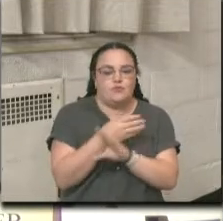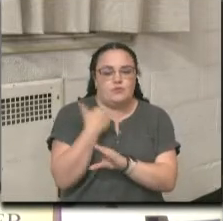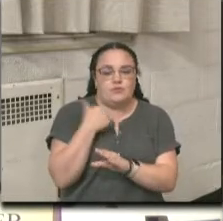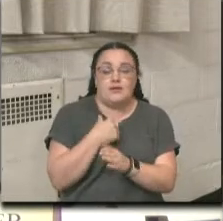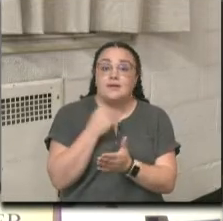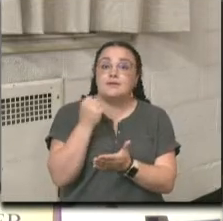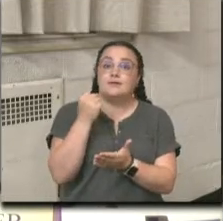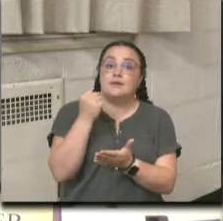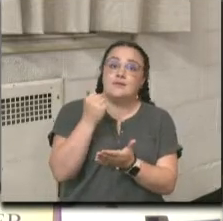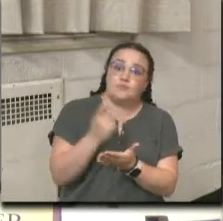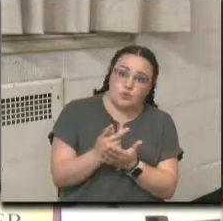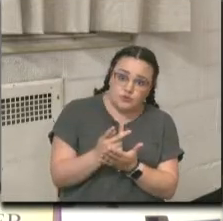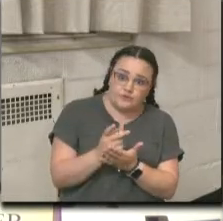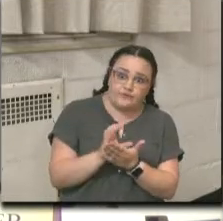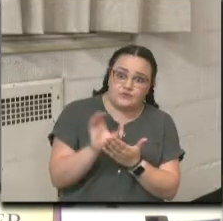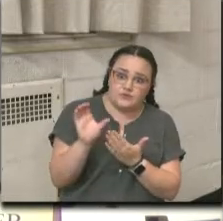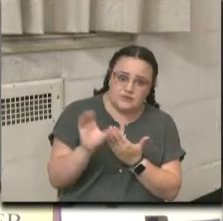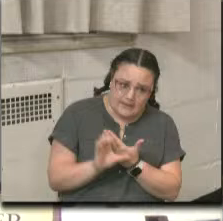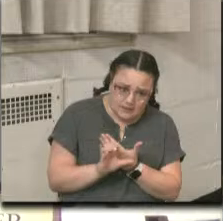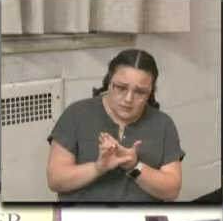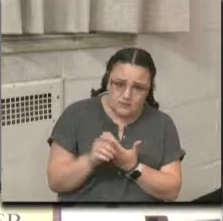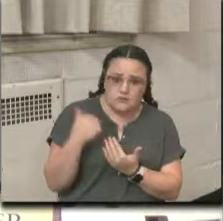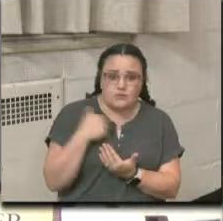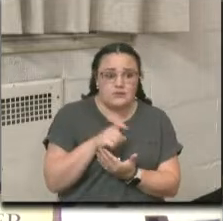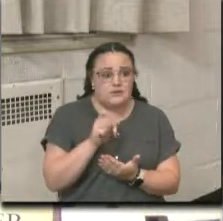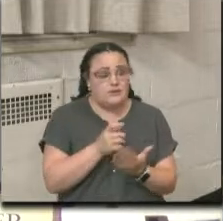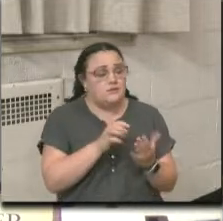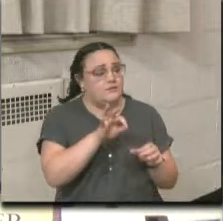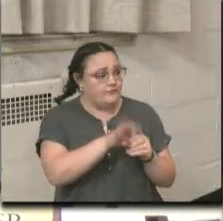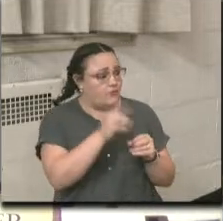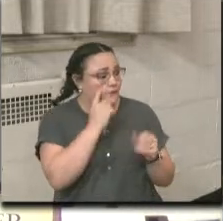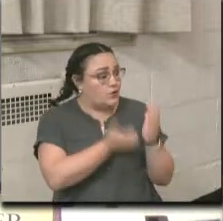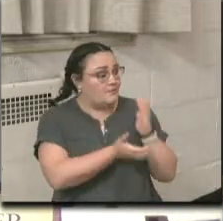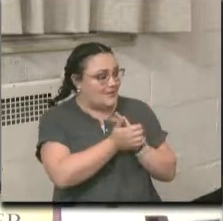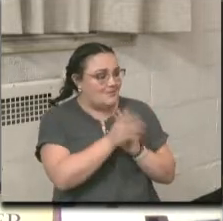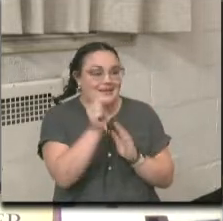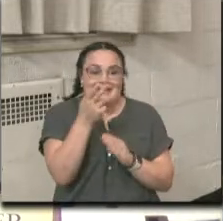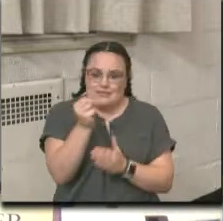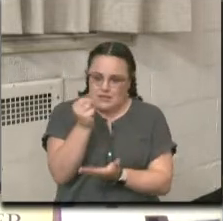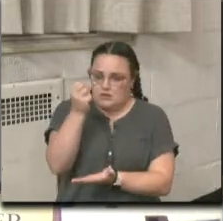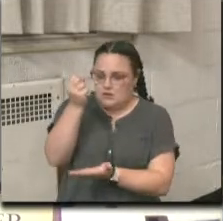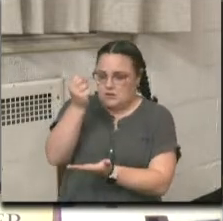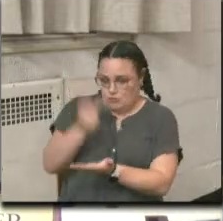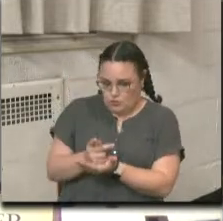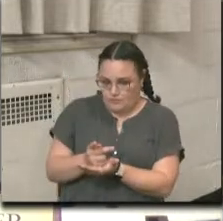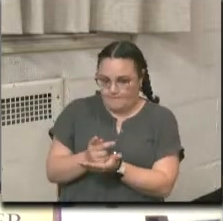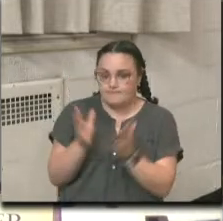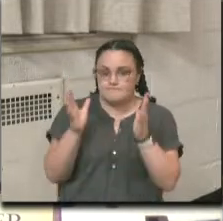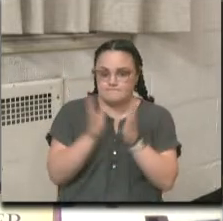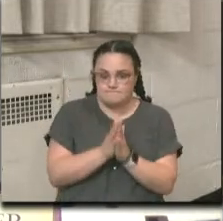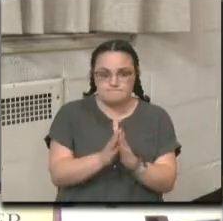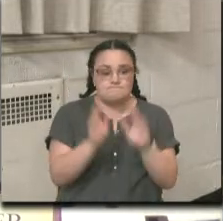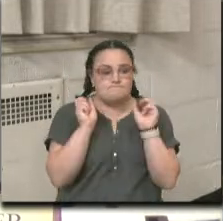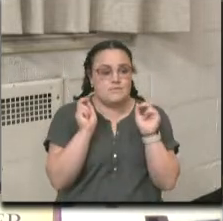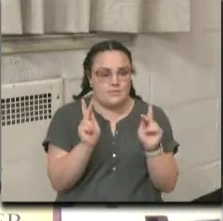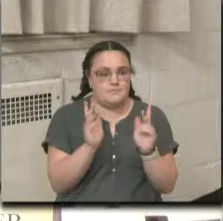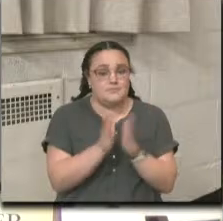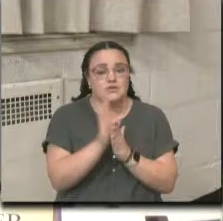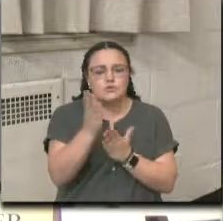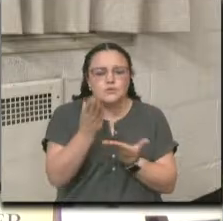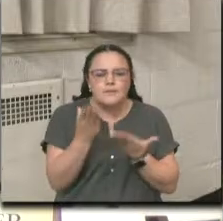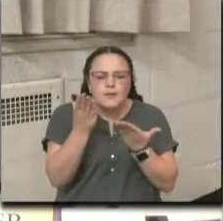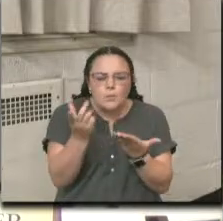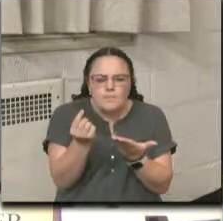the calendar. So we need to vote Thank you. as amended with those dates which you have. And your recommendation was